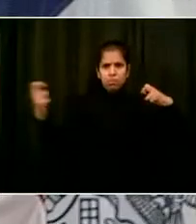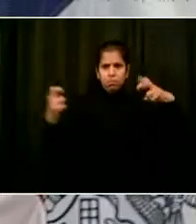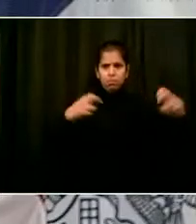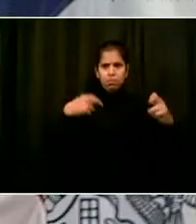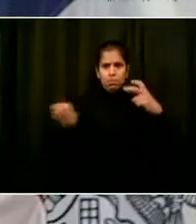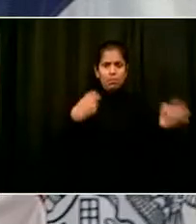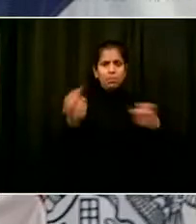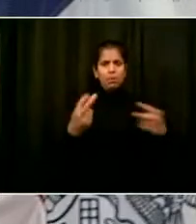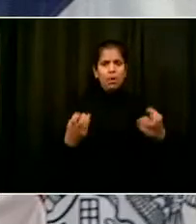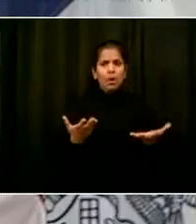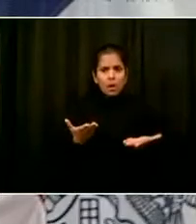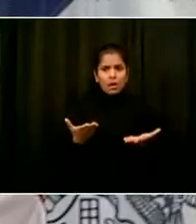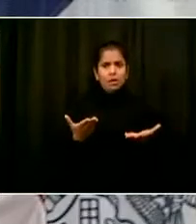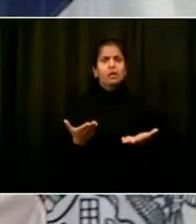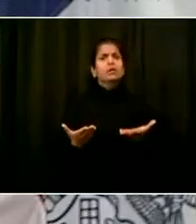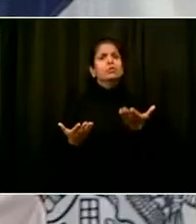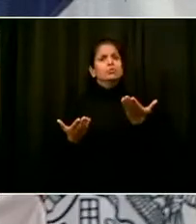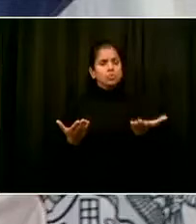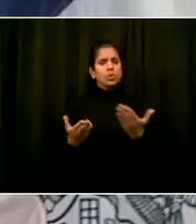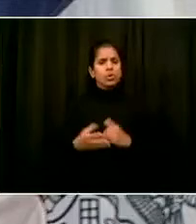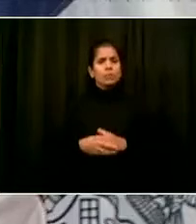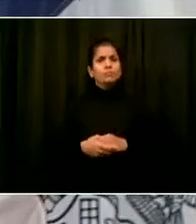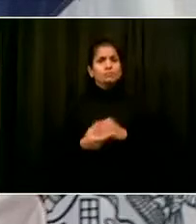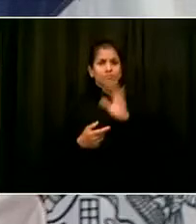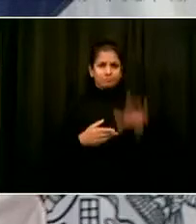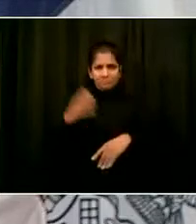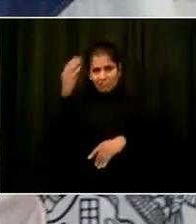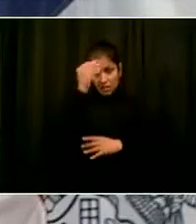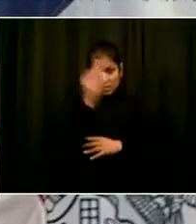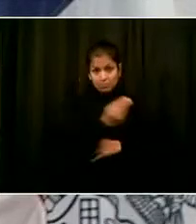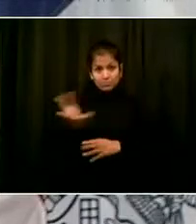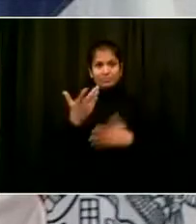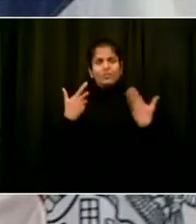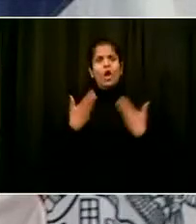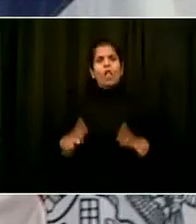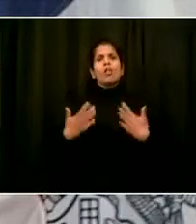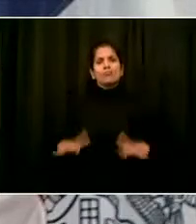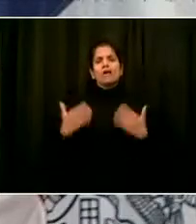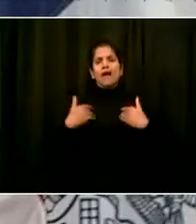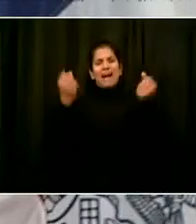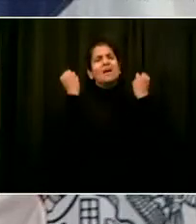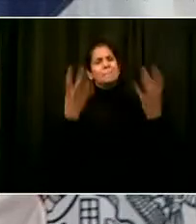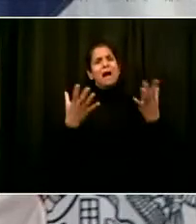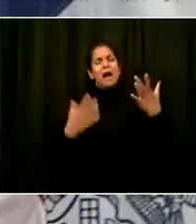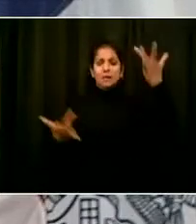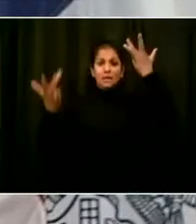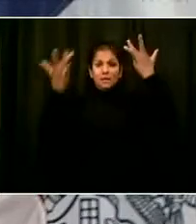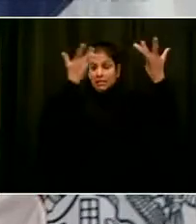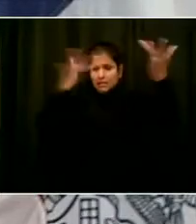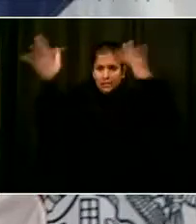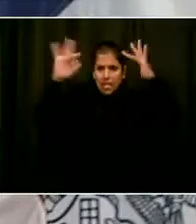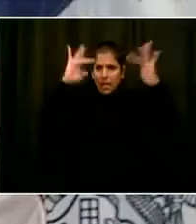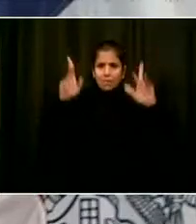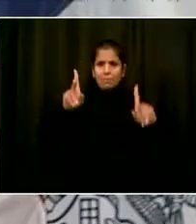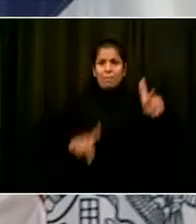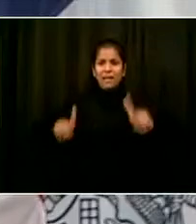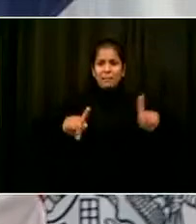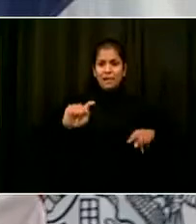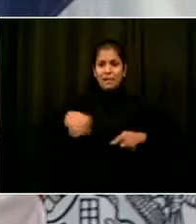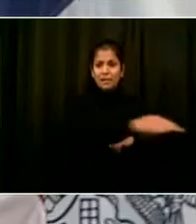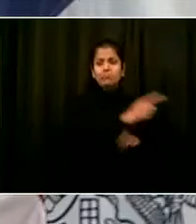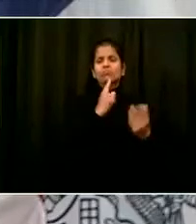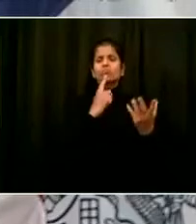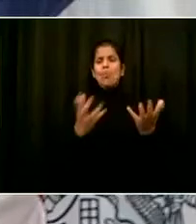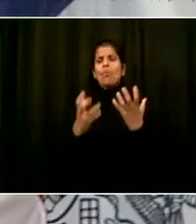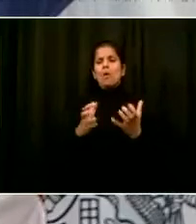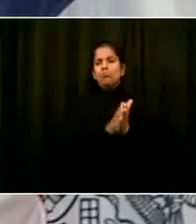talent we have a very deep bench every single one of our uh Commissioners who has succeeded uh has